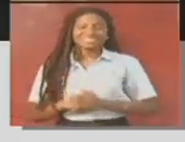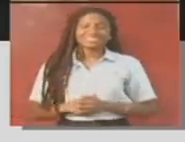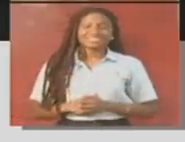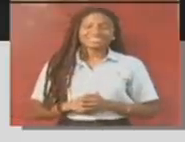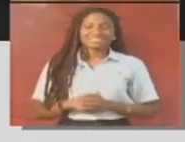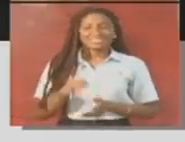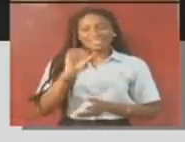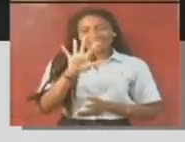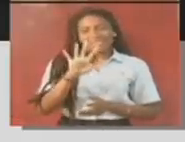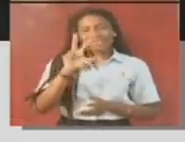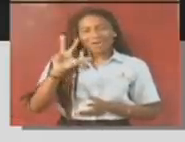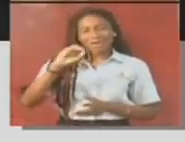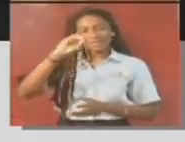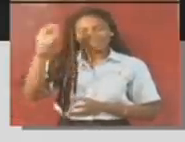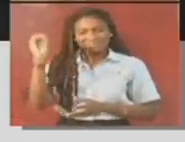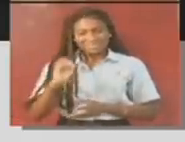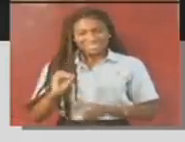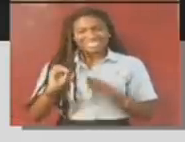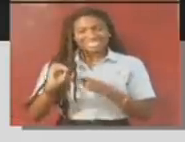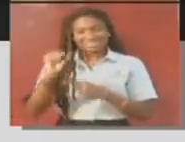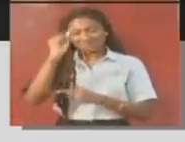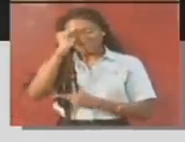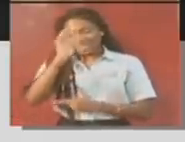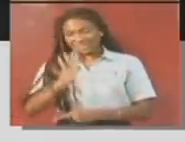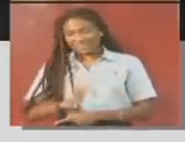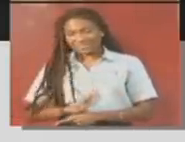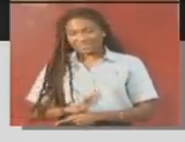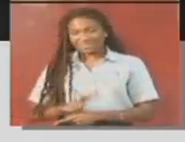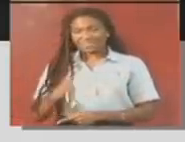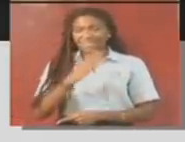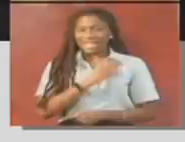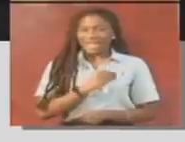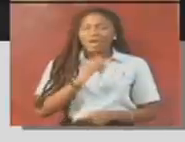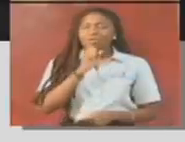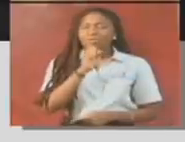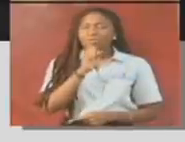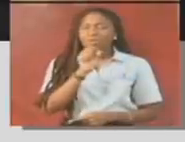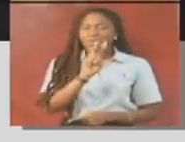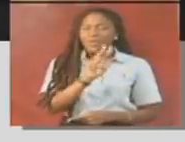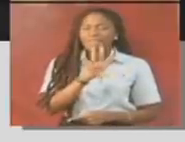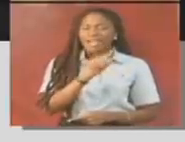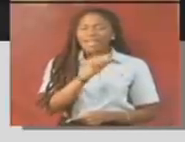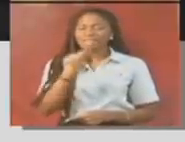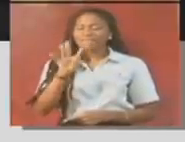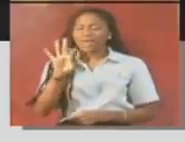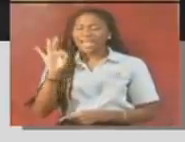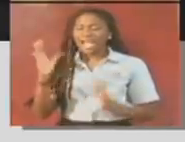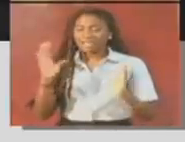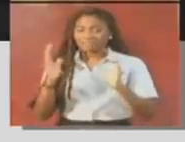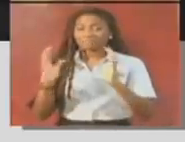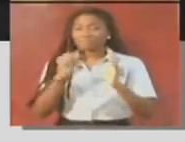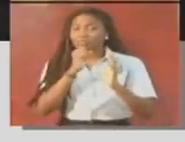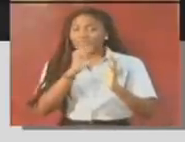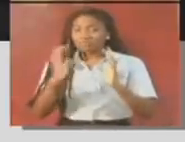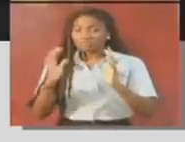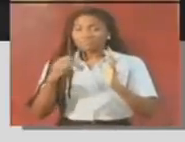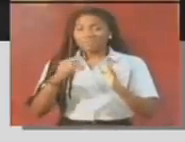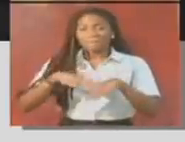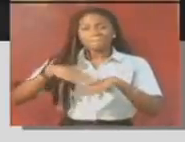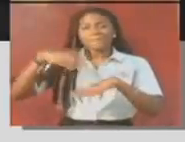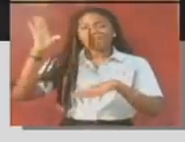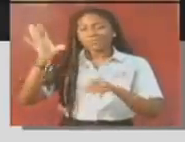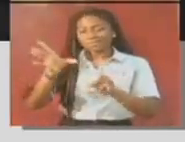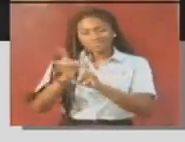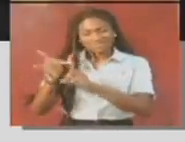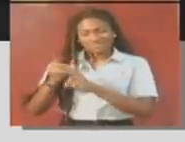diagnosed having been male, and the 25 to 49-year age group having the vast majority of the